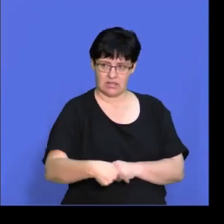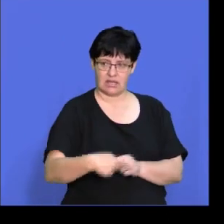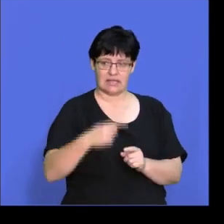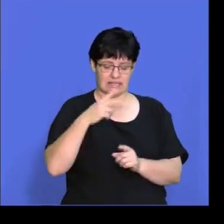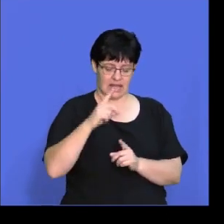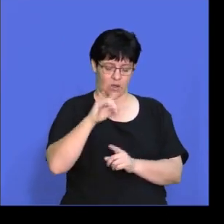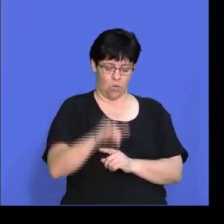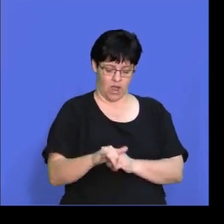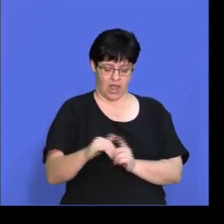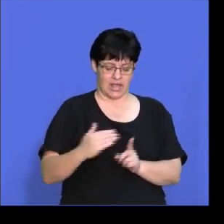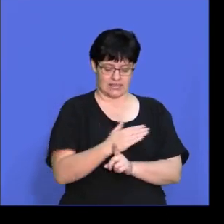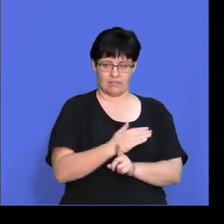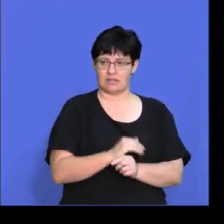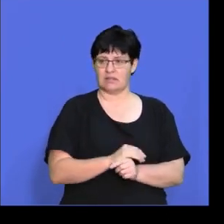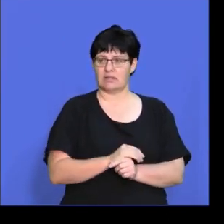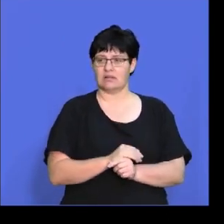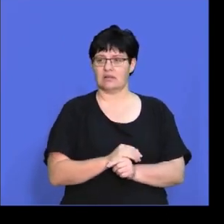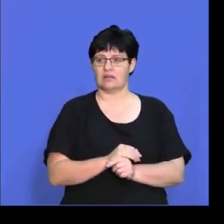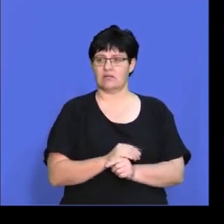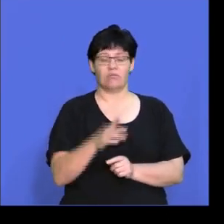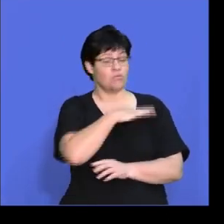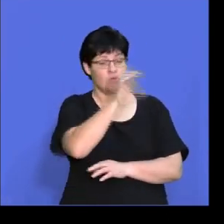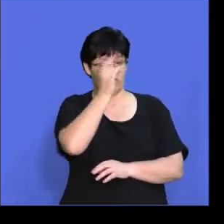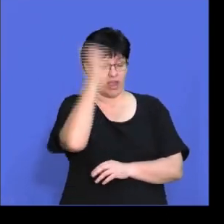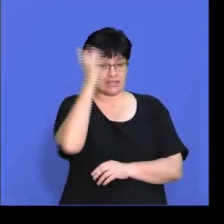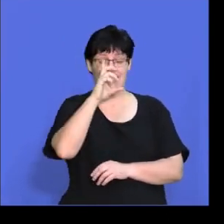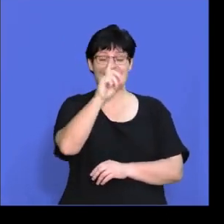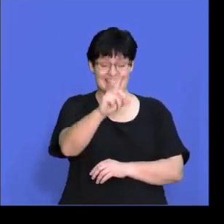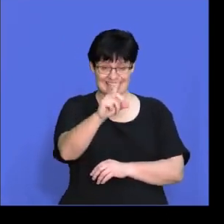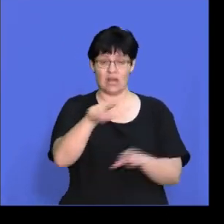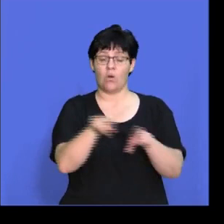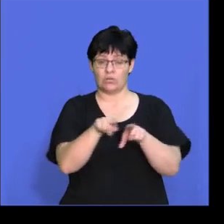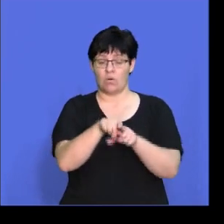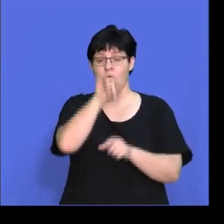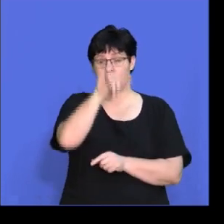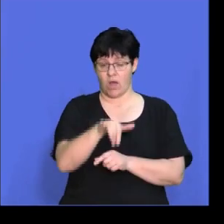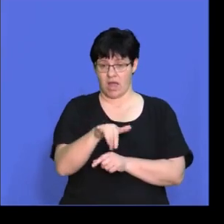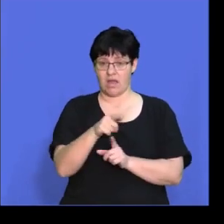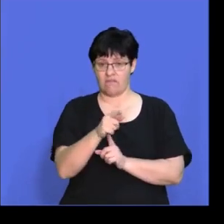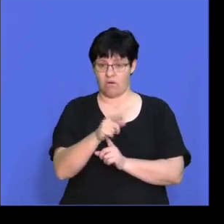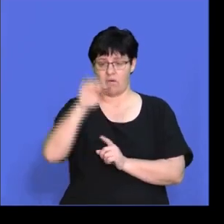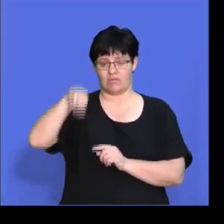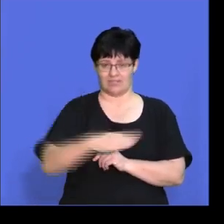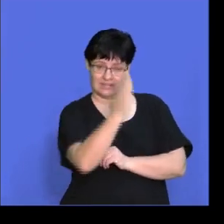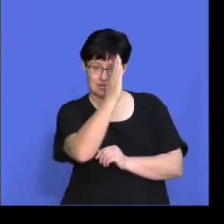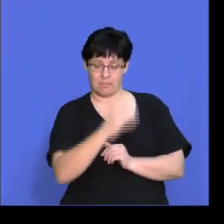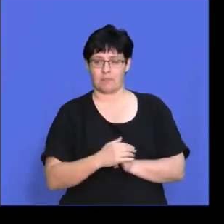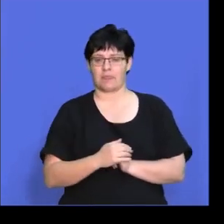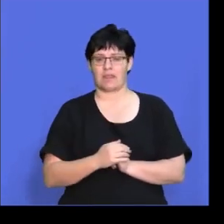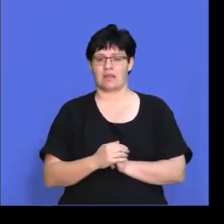here is the y-intercept. Oh, and let's not forget that d over there, that's the y-intercept of the parabola.